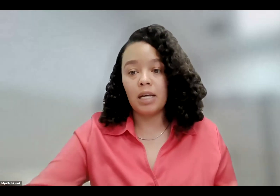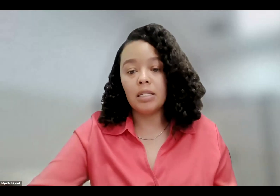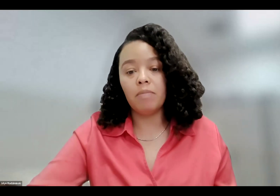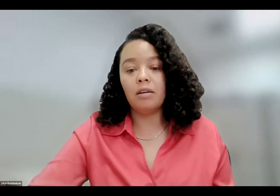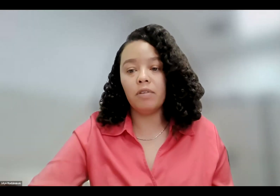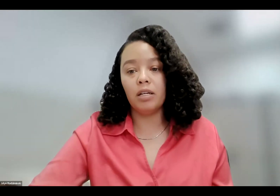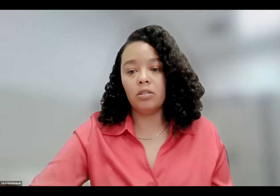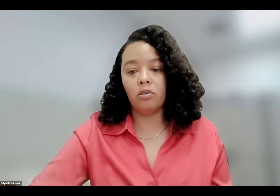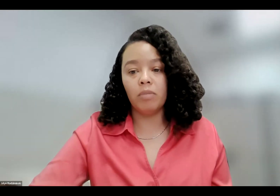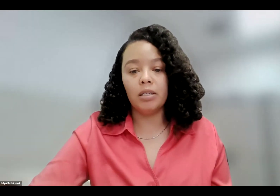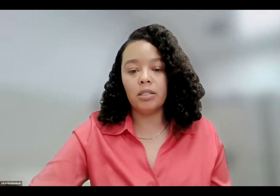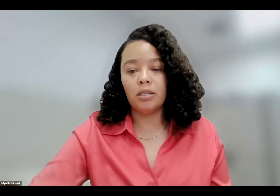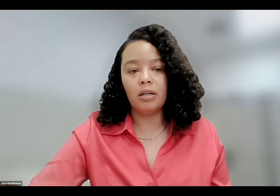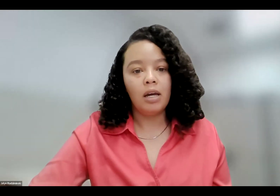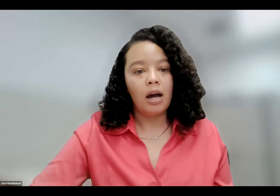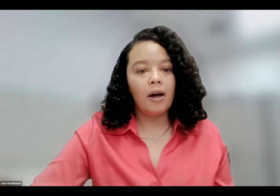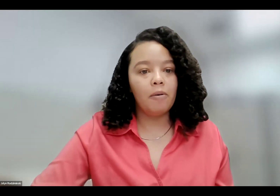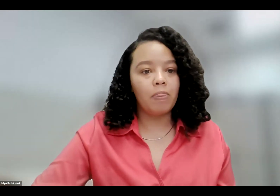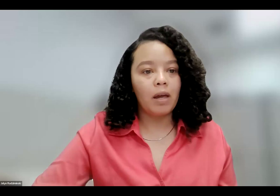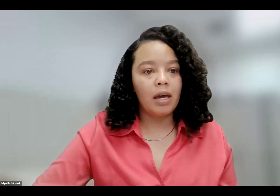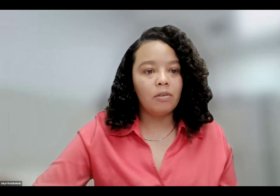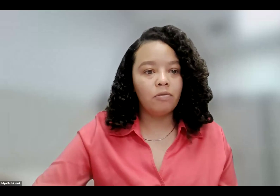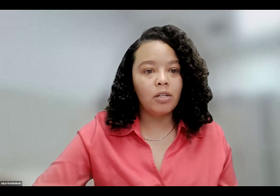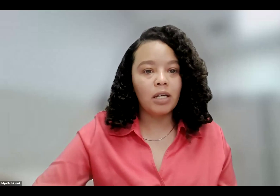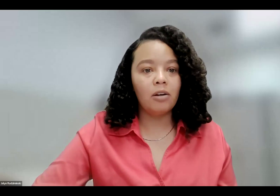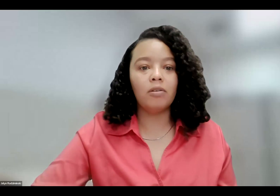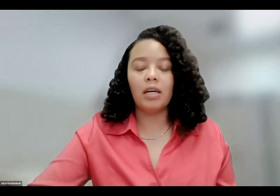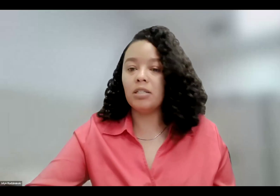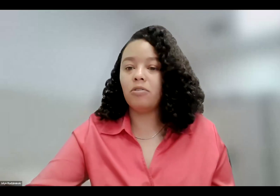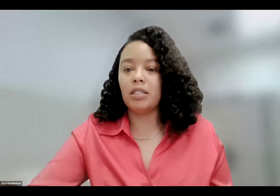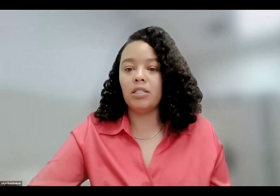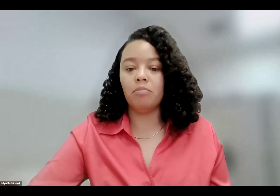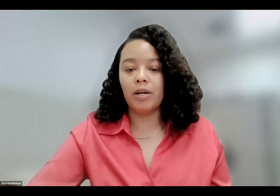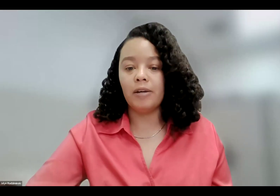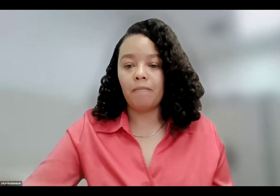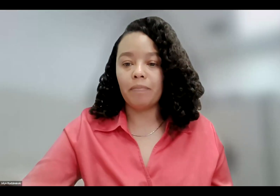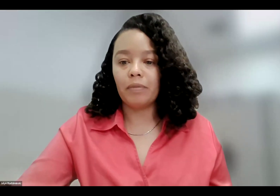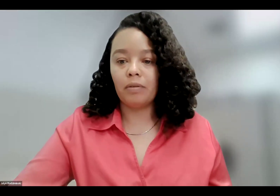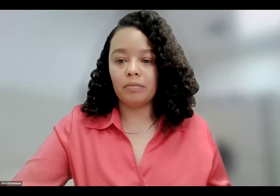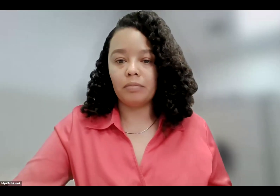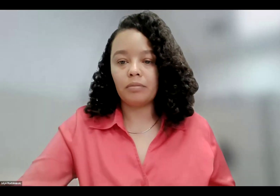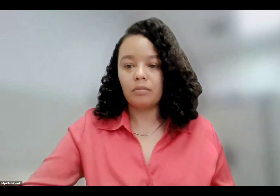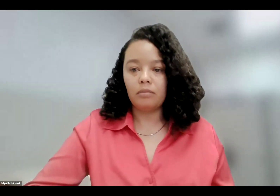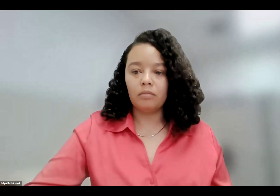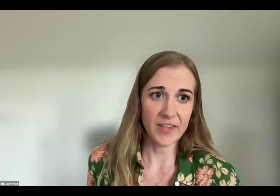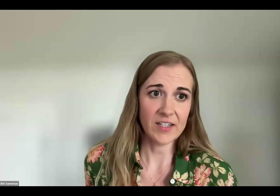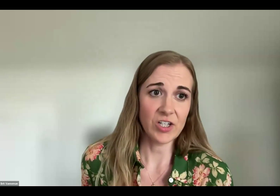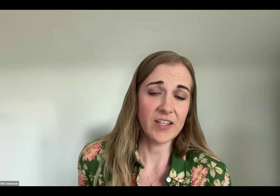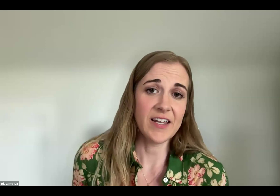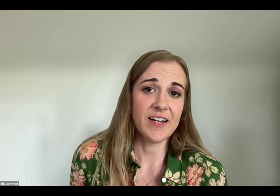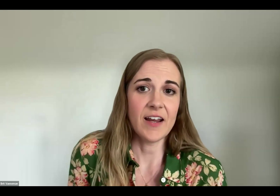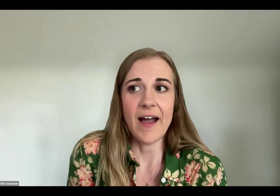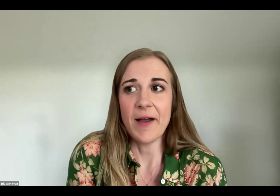they tend to benefit us so much? And first, I'll kick this question to Britt. Sure.